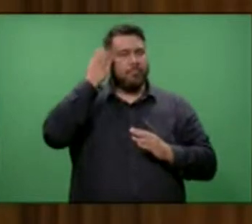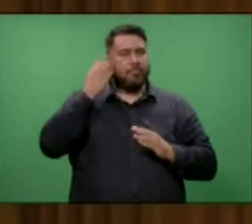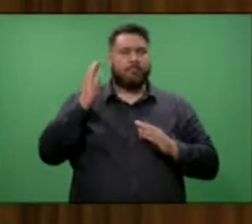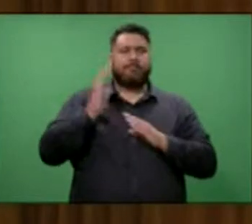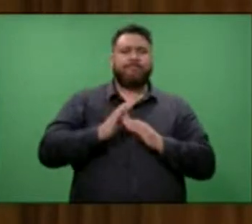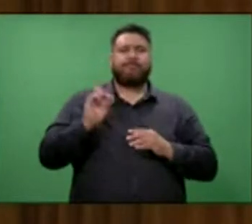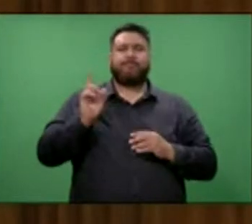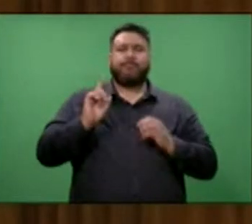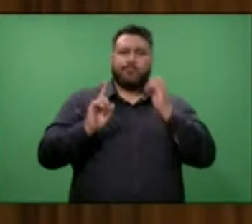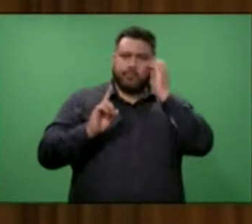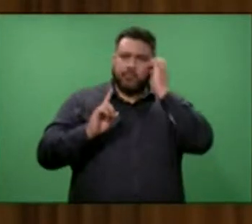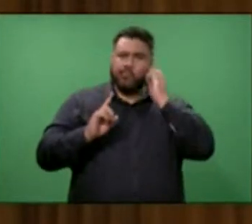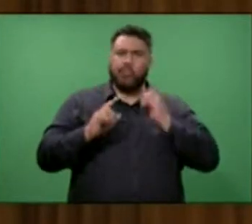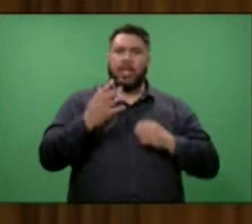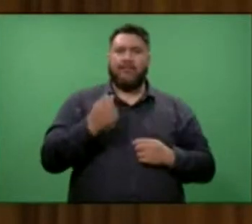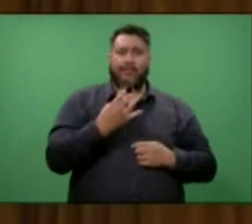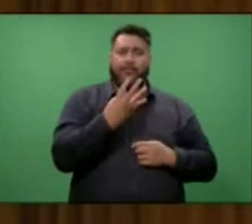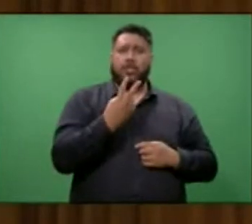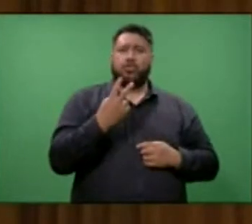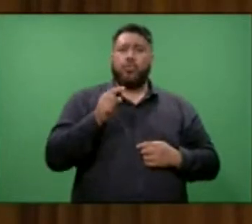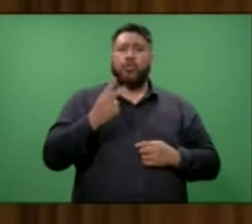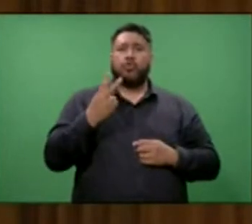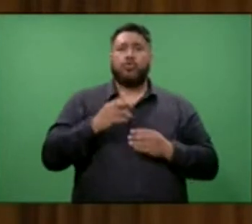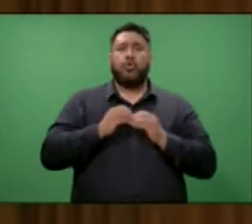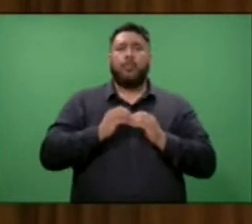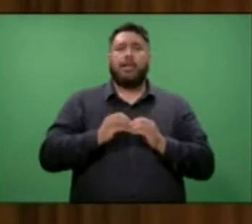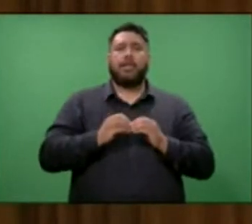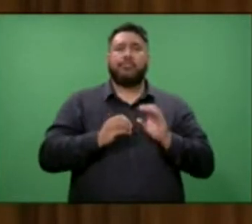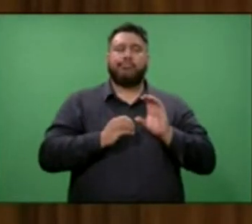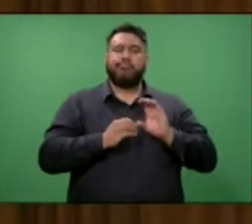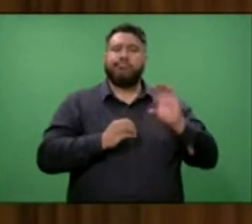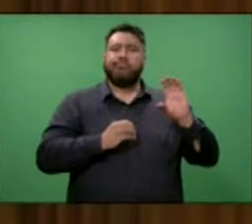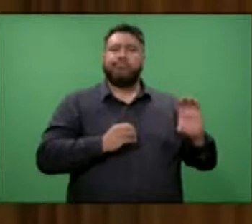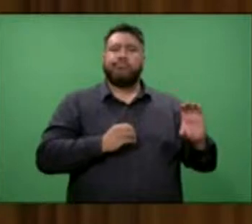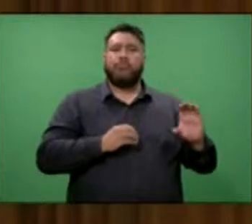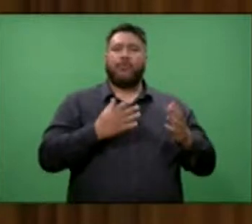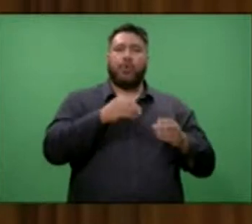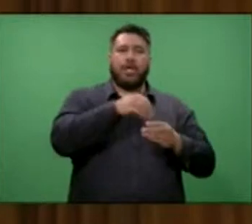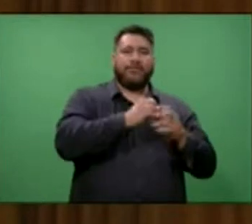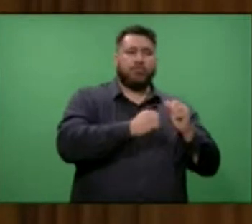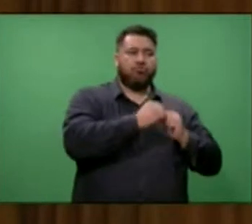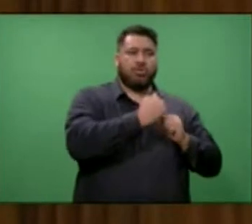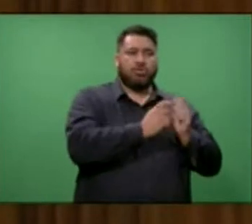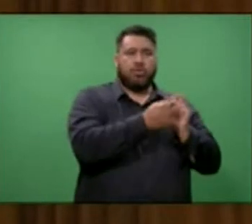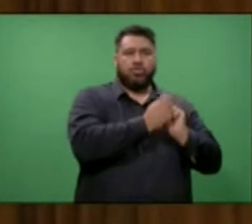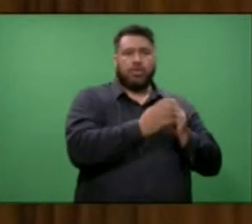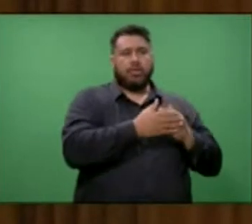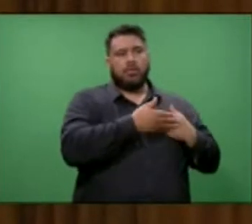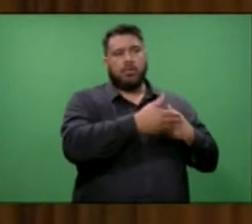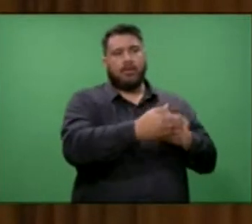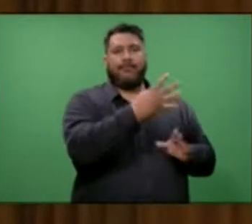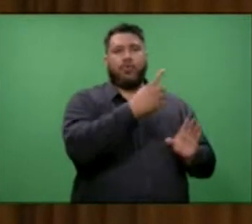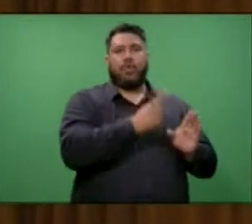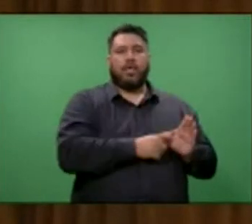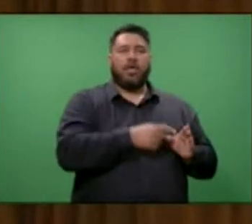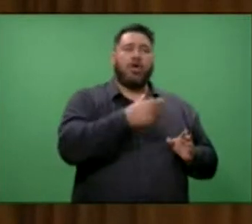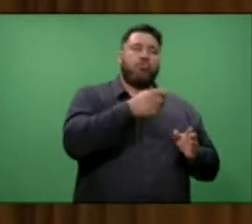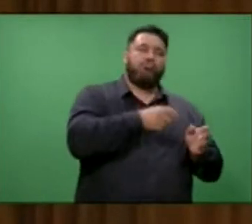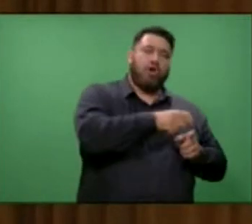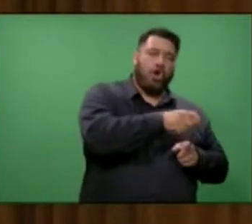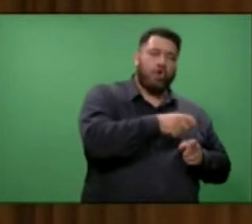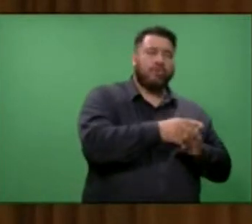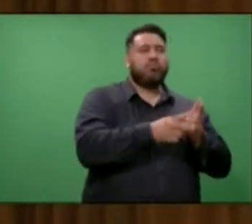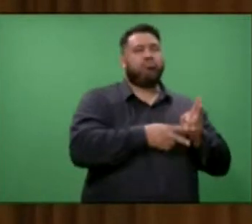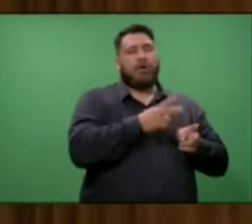record $42.2 billion on the books for infrastructure investment over the next 4 years in roads and